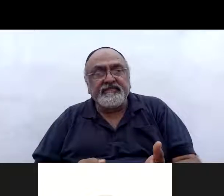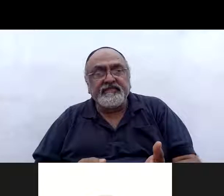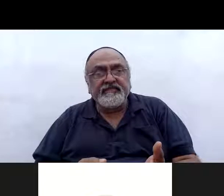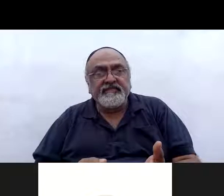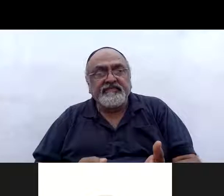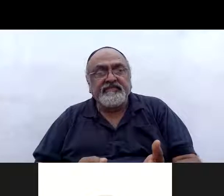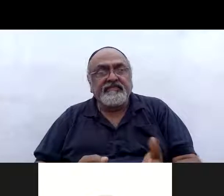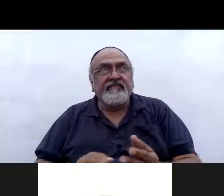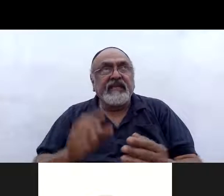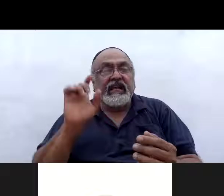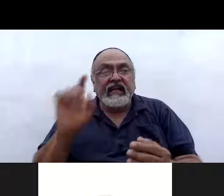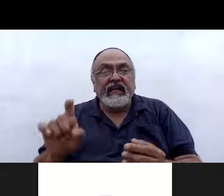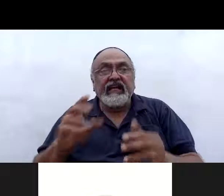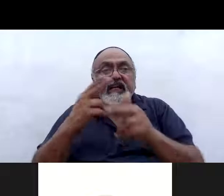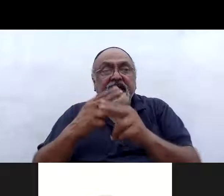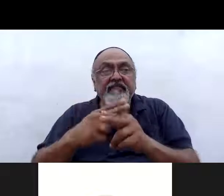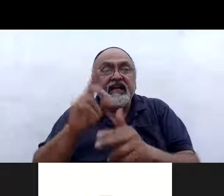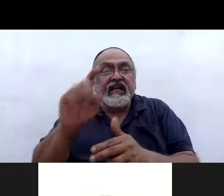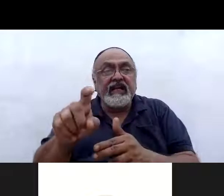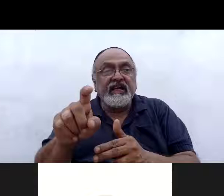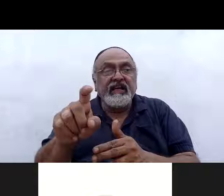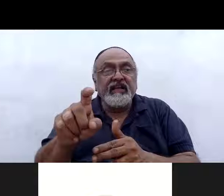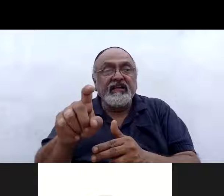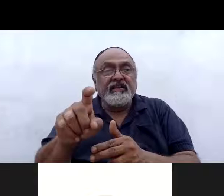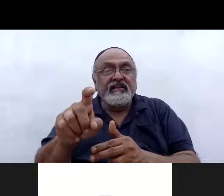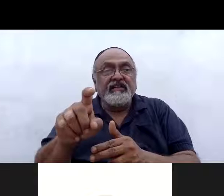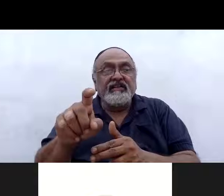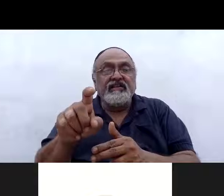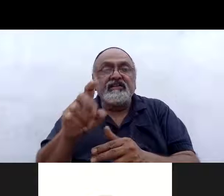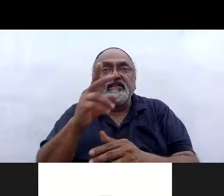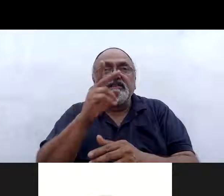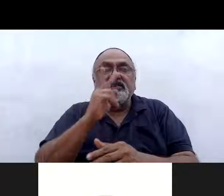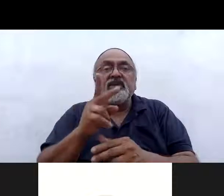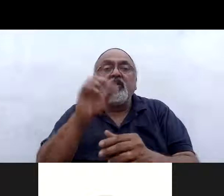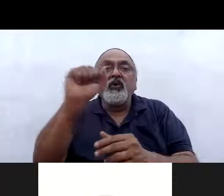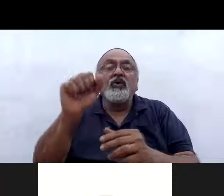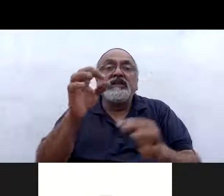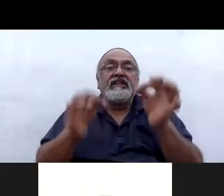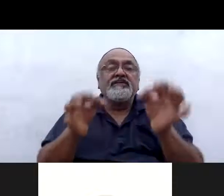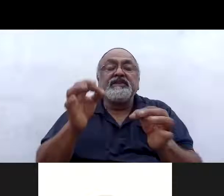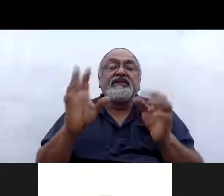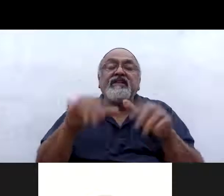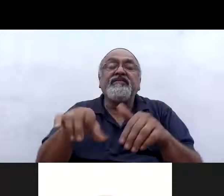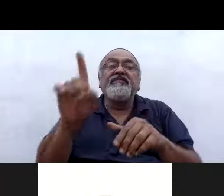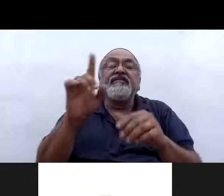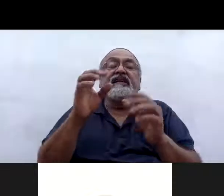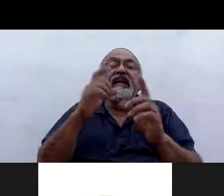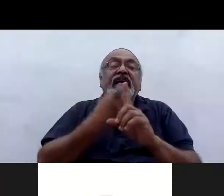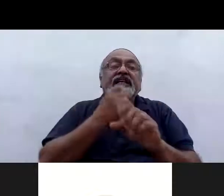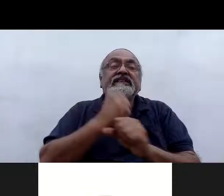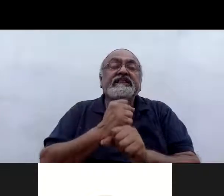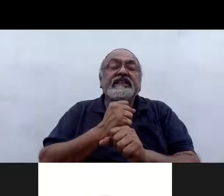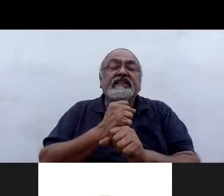by clicking on his name, you can actually go through and view the judgment what KG Balakrishnan has given. That is here. It